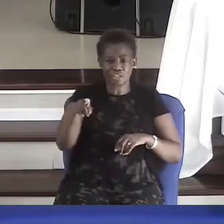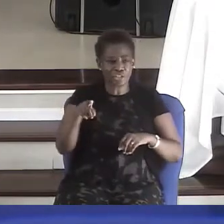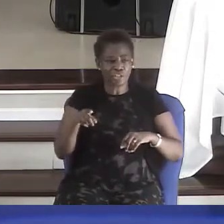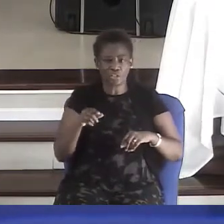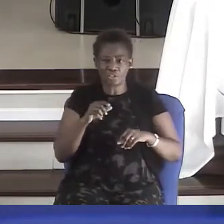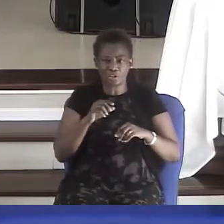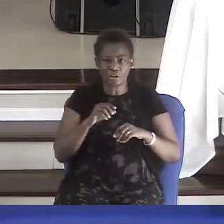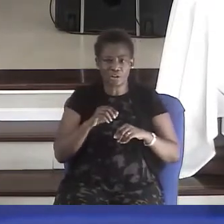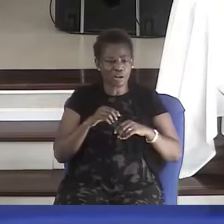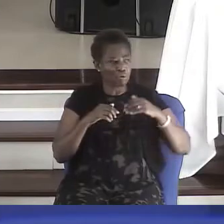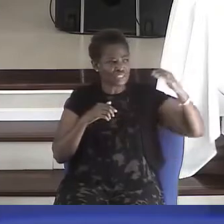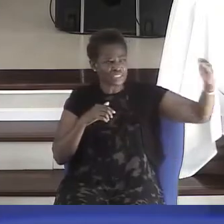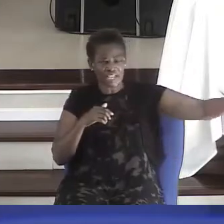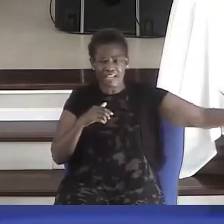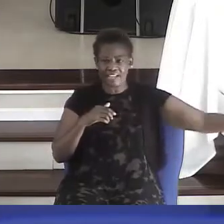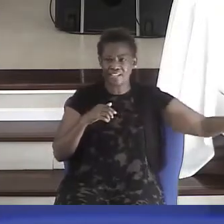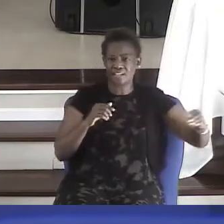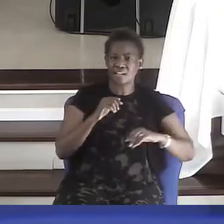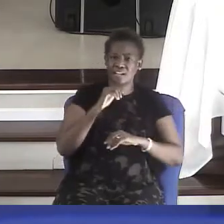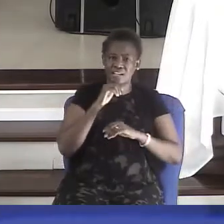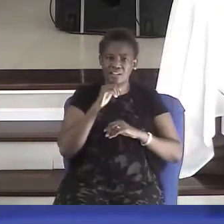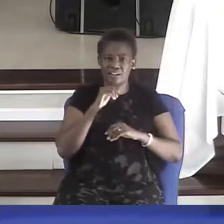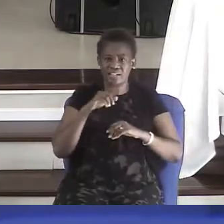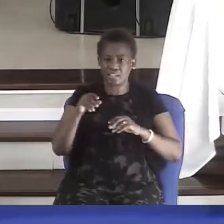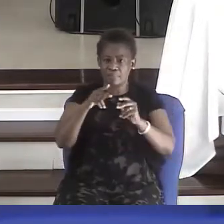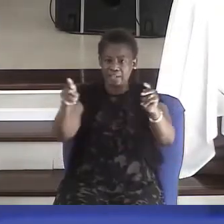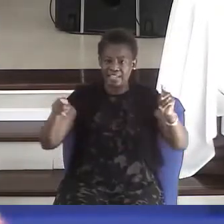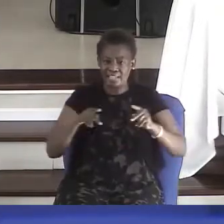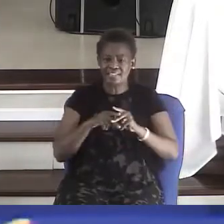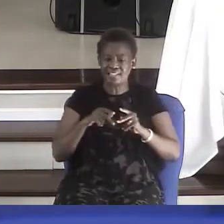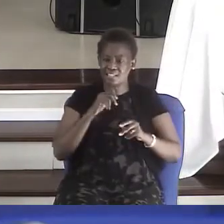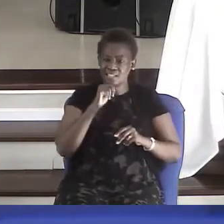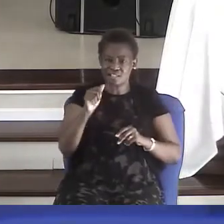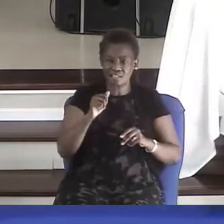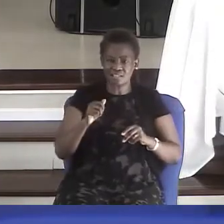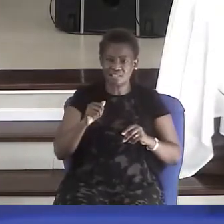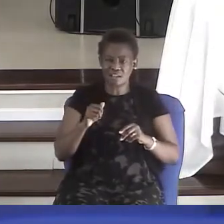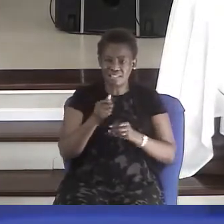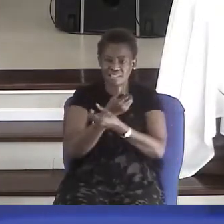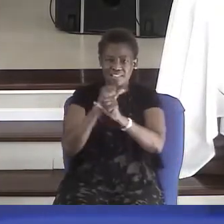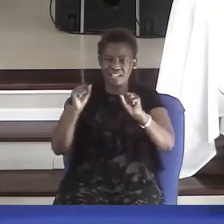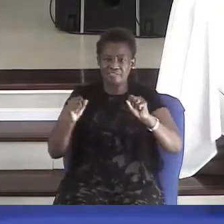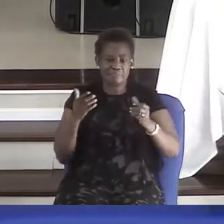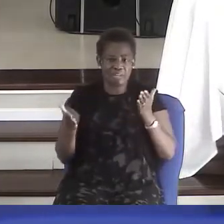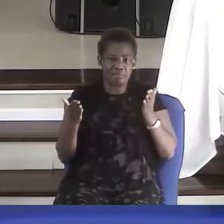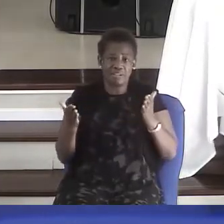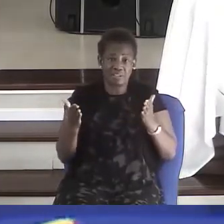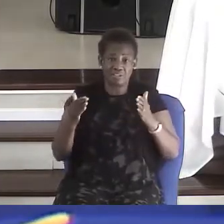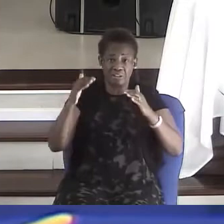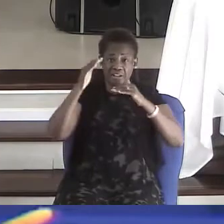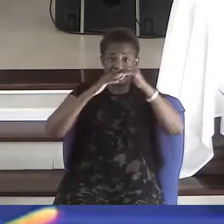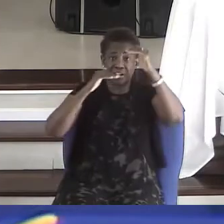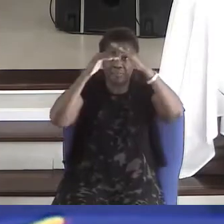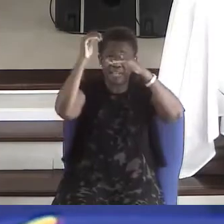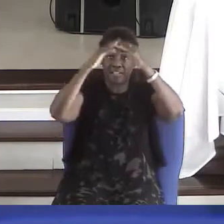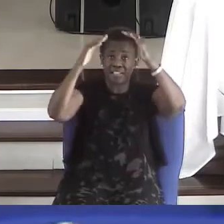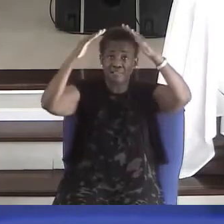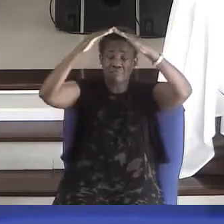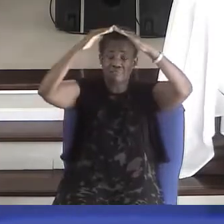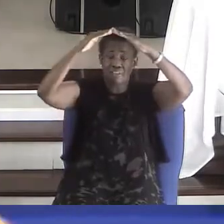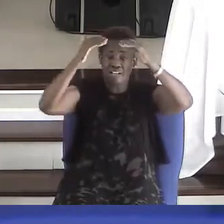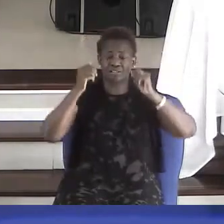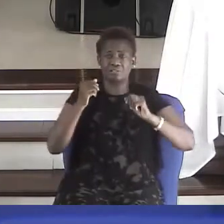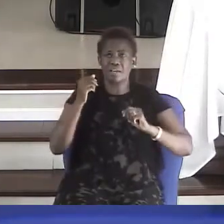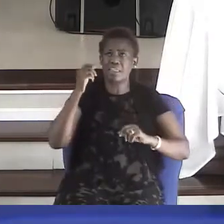safe. You want to get to where it is safe. You may be in a building, and you figure, well, this roof may